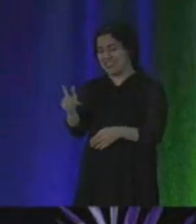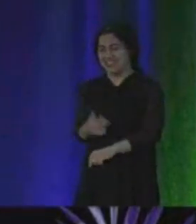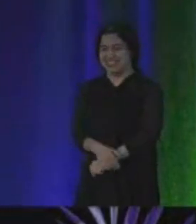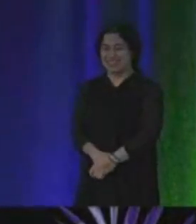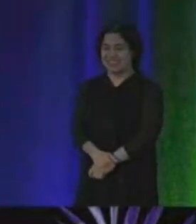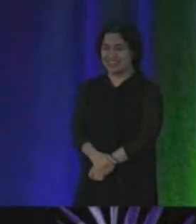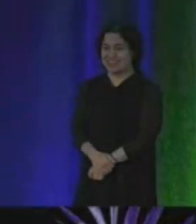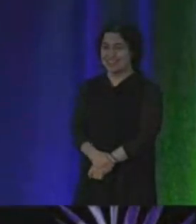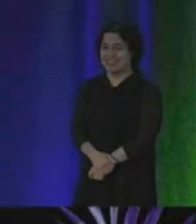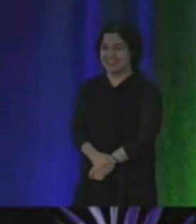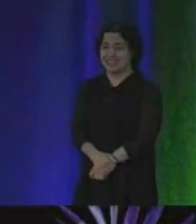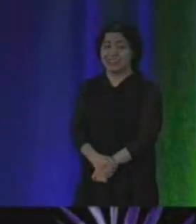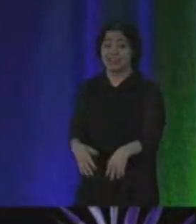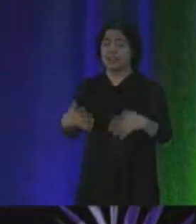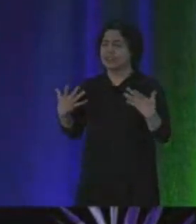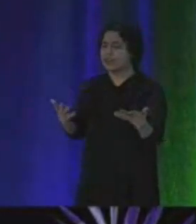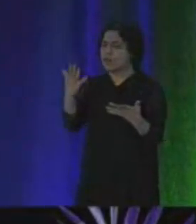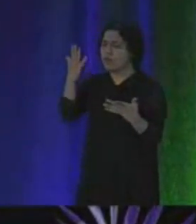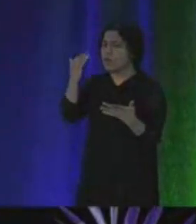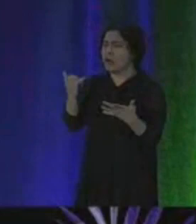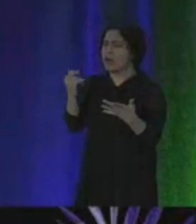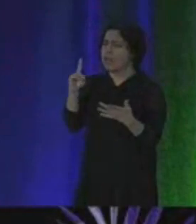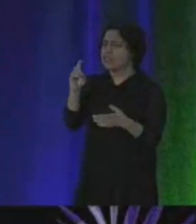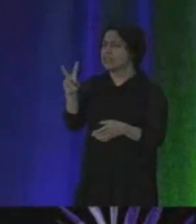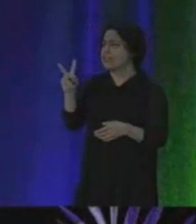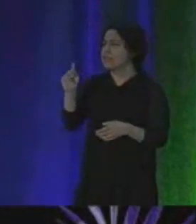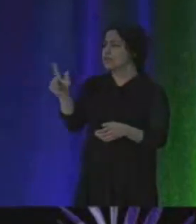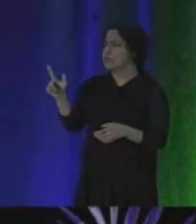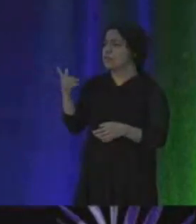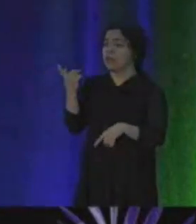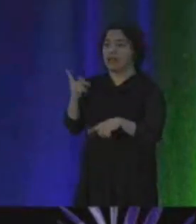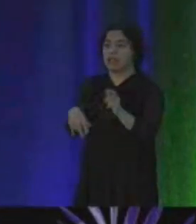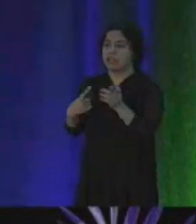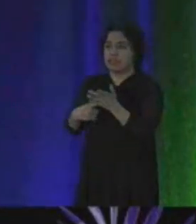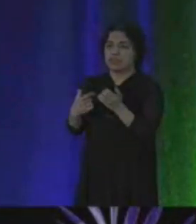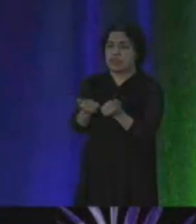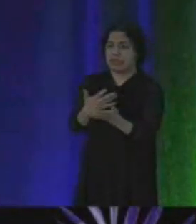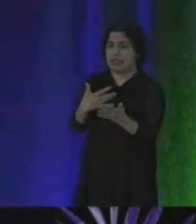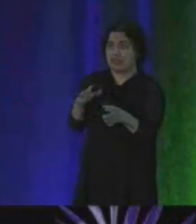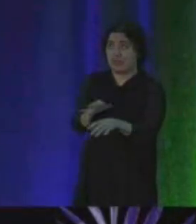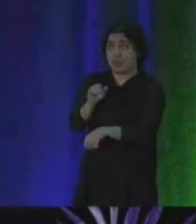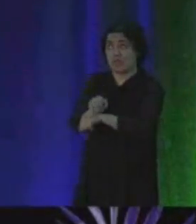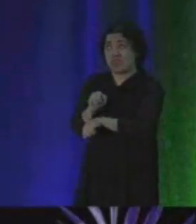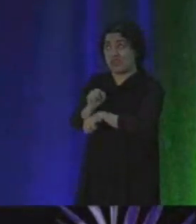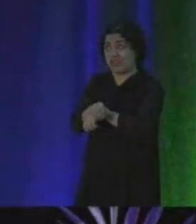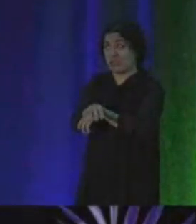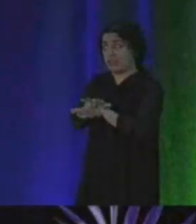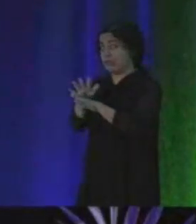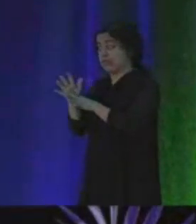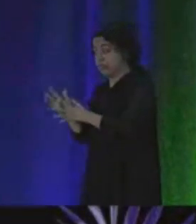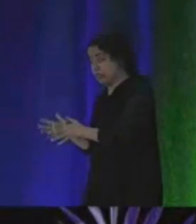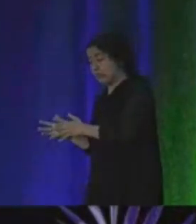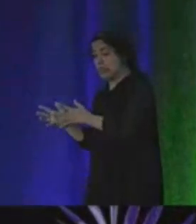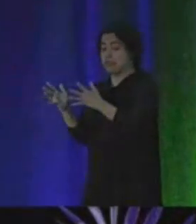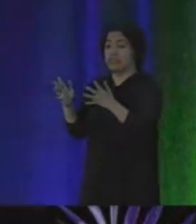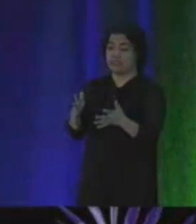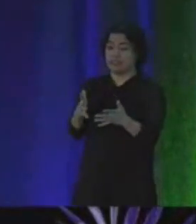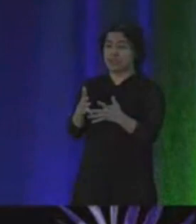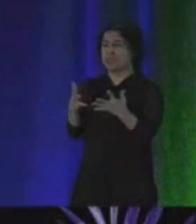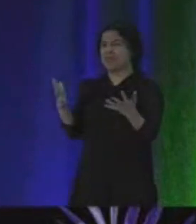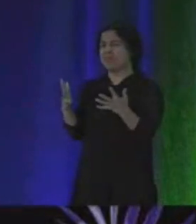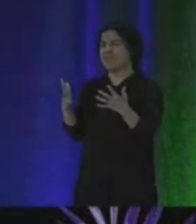Yeah. So why am I giving a talk about DevTools? I can't talk about anything I do at work, and I've done too many music demos.